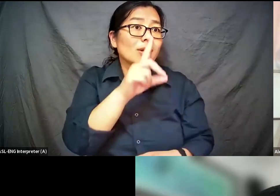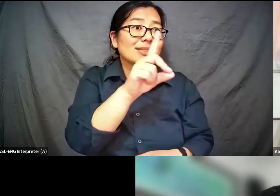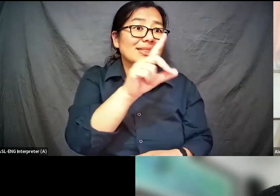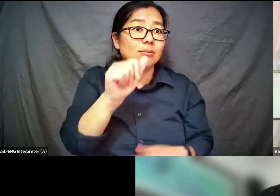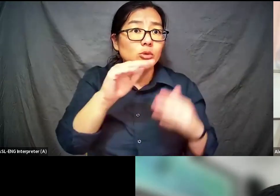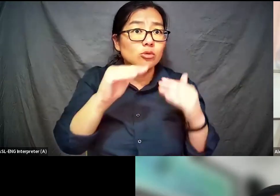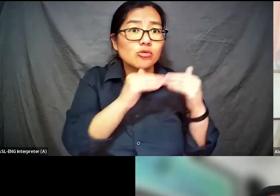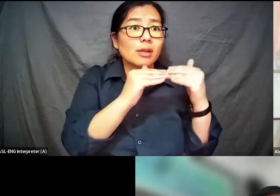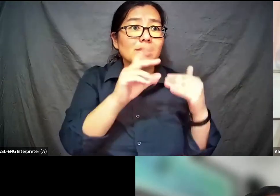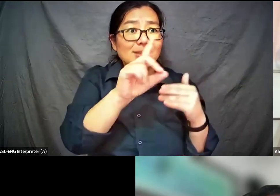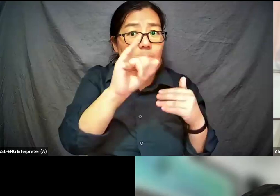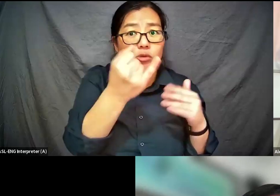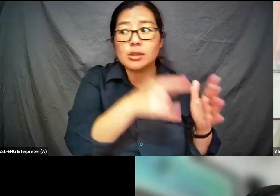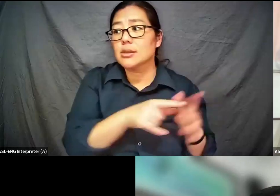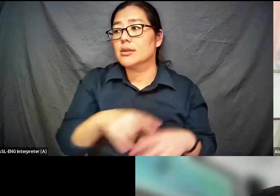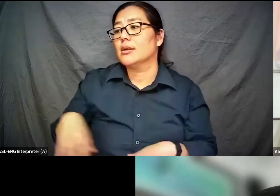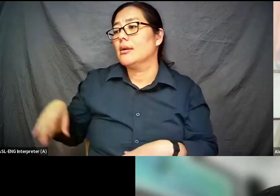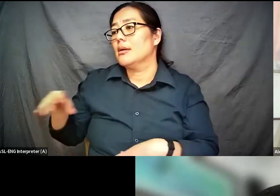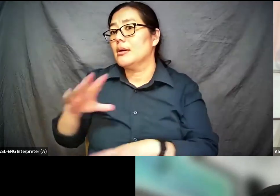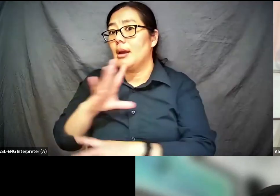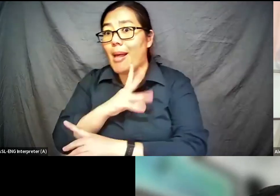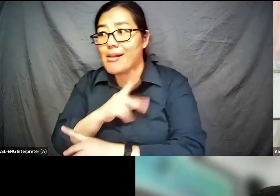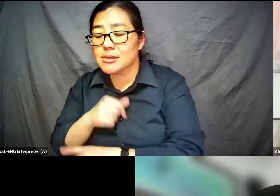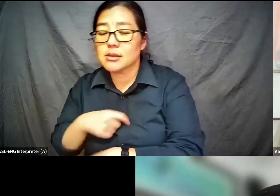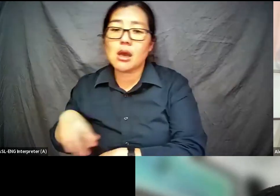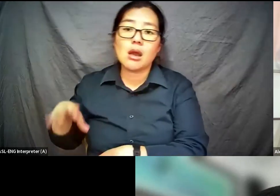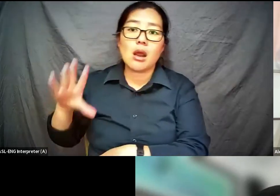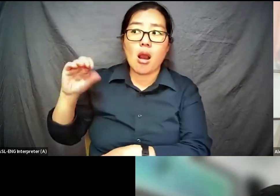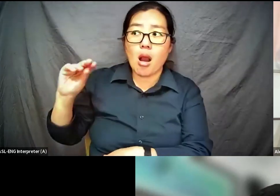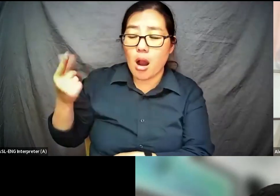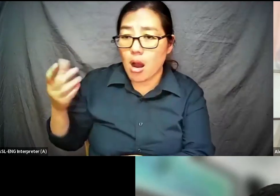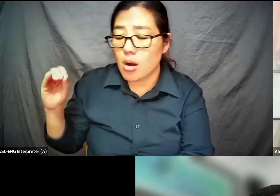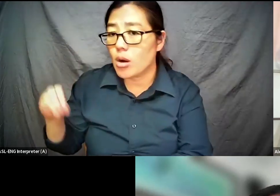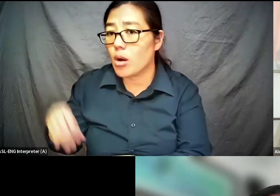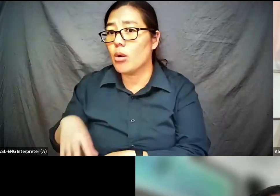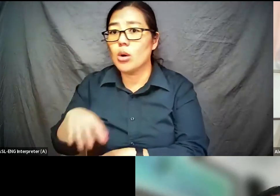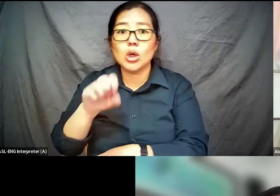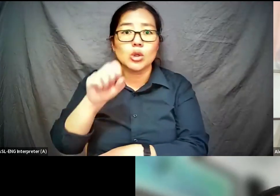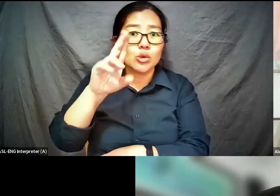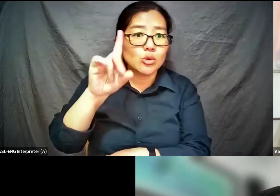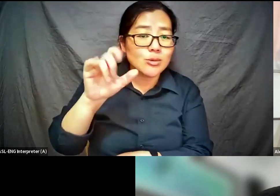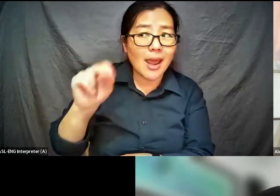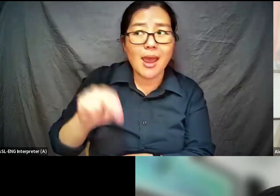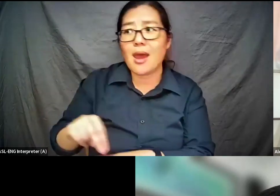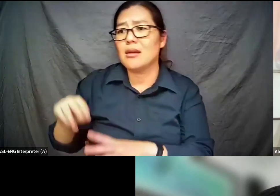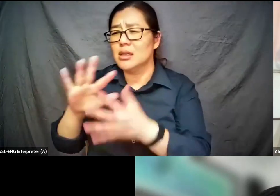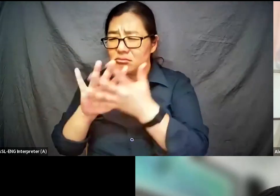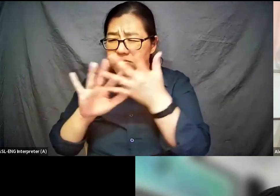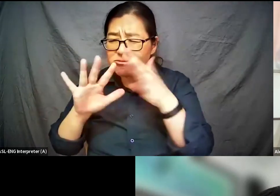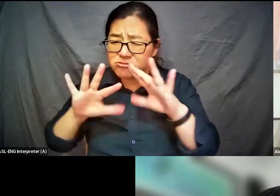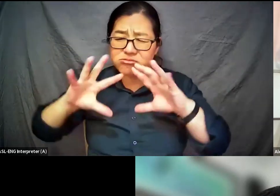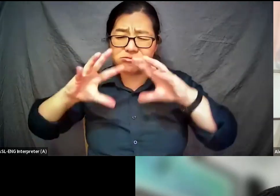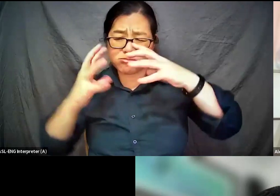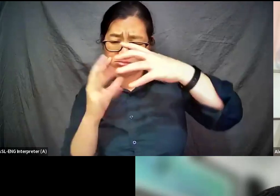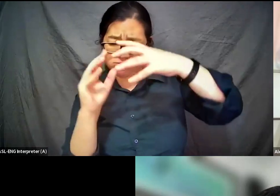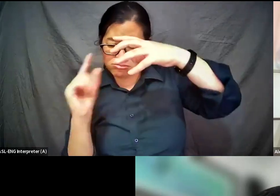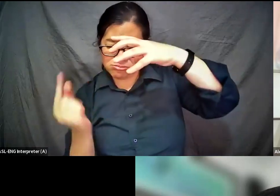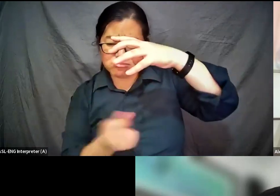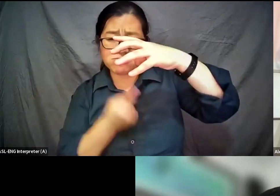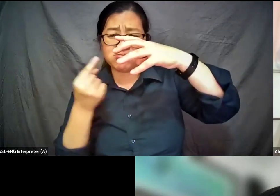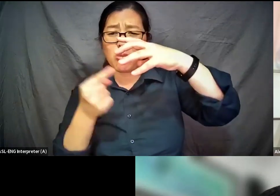the vein of learning out loud, last year, the Emerge team was 2. It was just Emily and